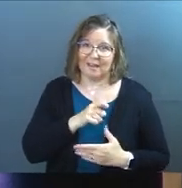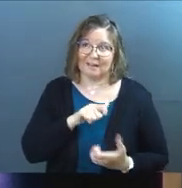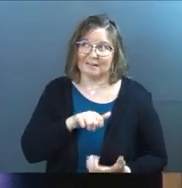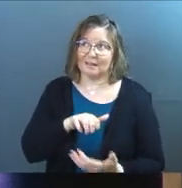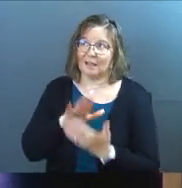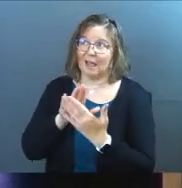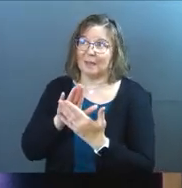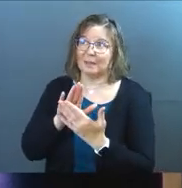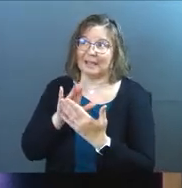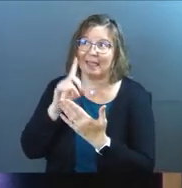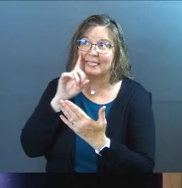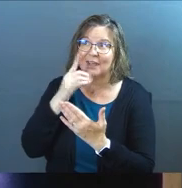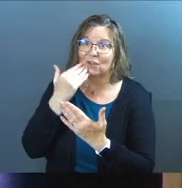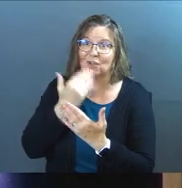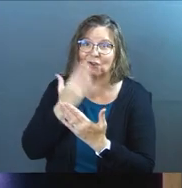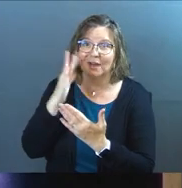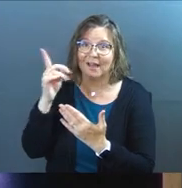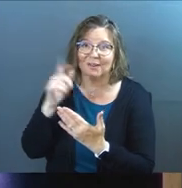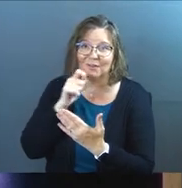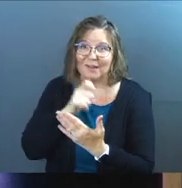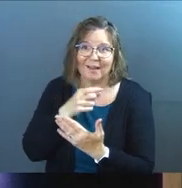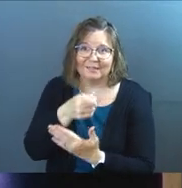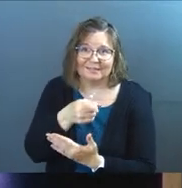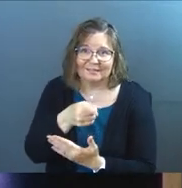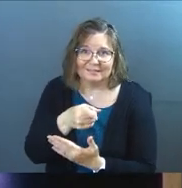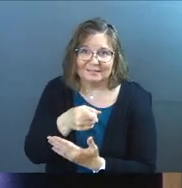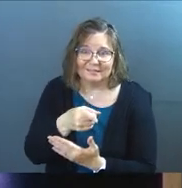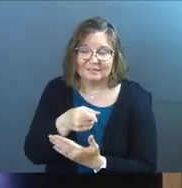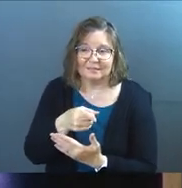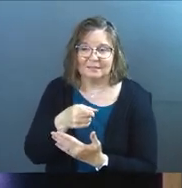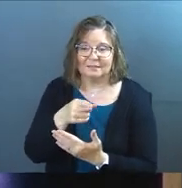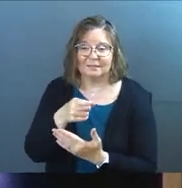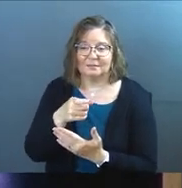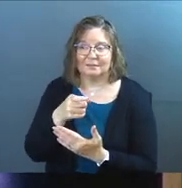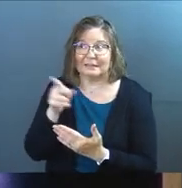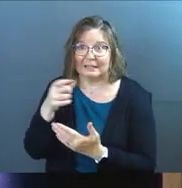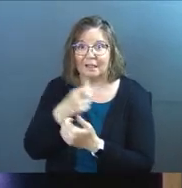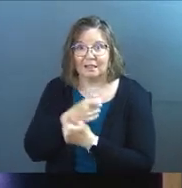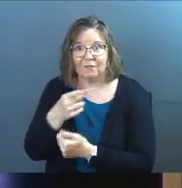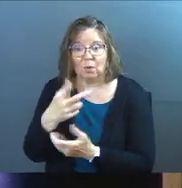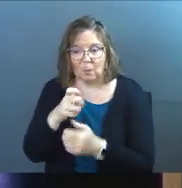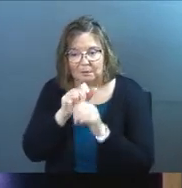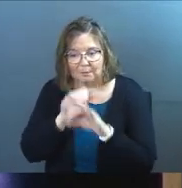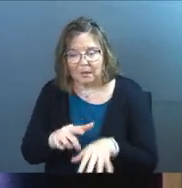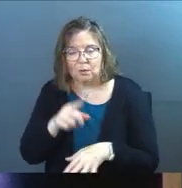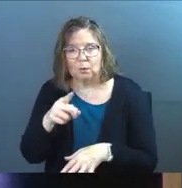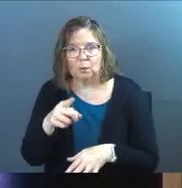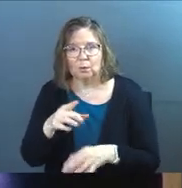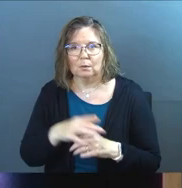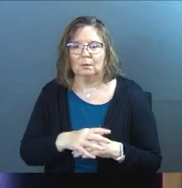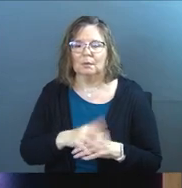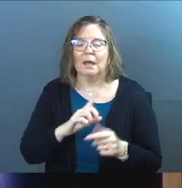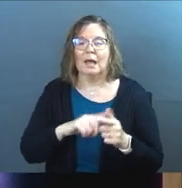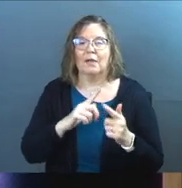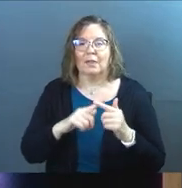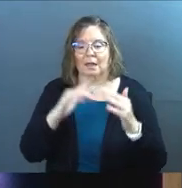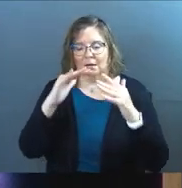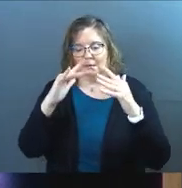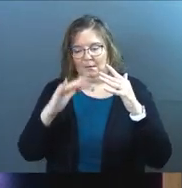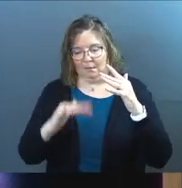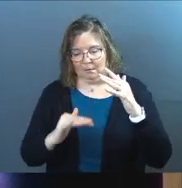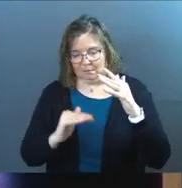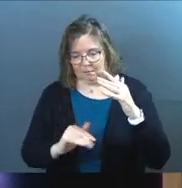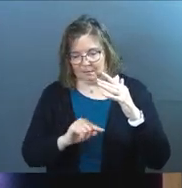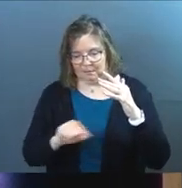as if he's a good God, as if he's a good father who loves you and wants to bless you. And then he gets to the very end of it